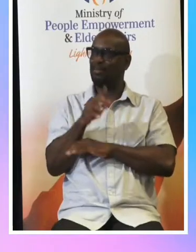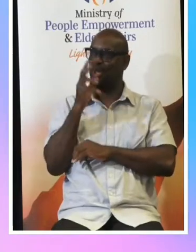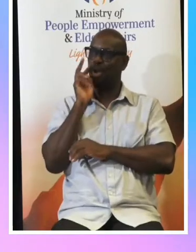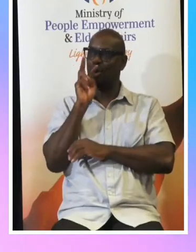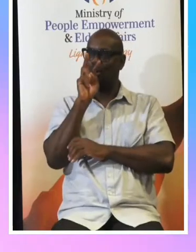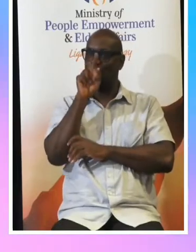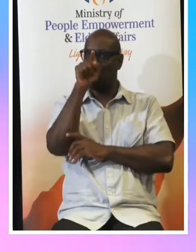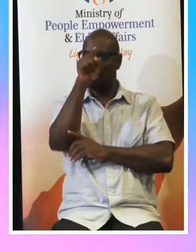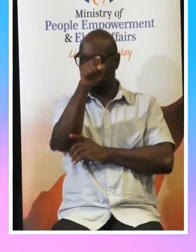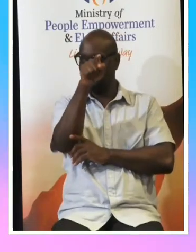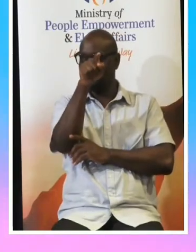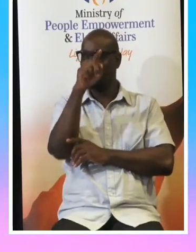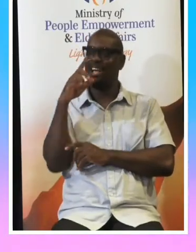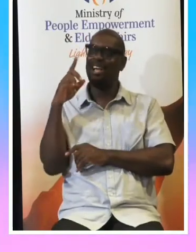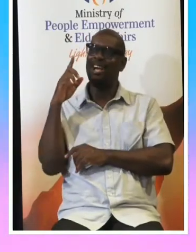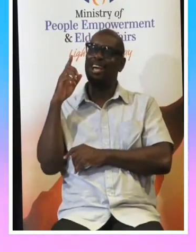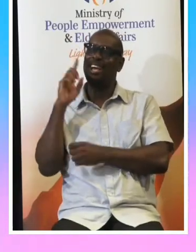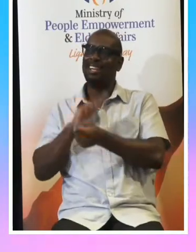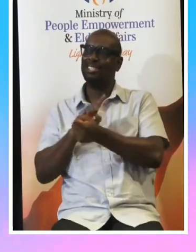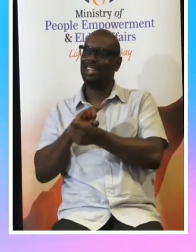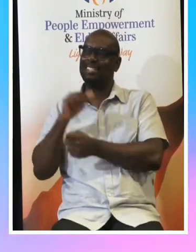love affair began.